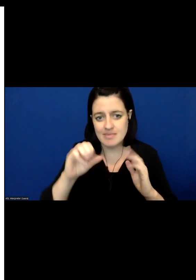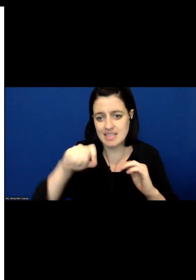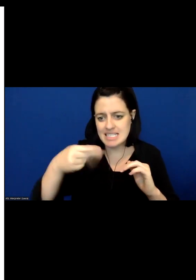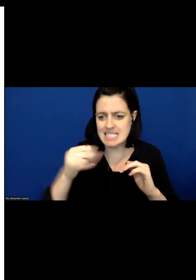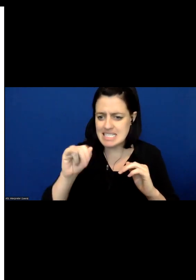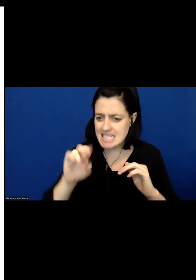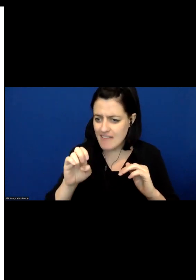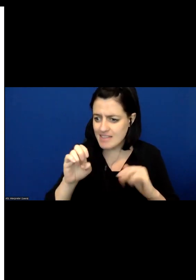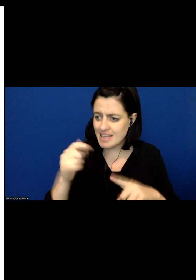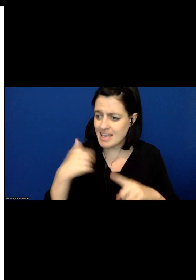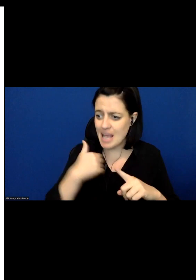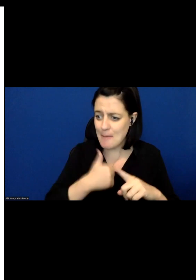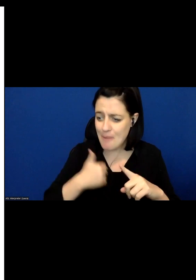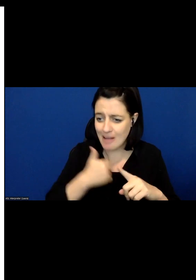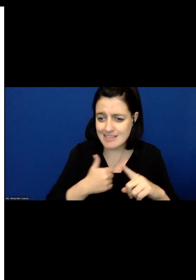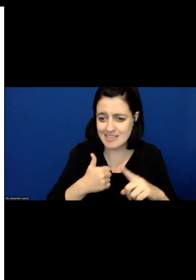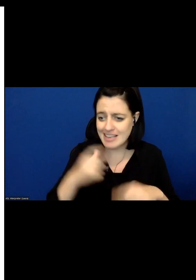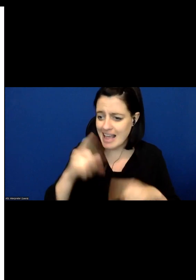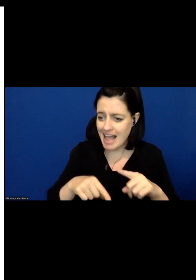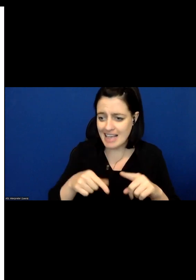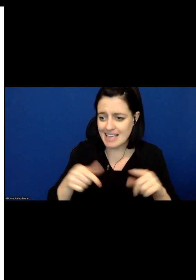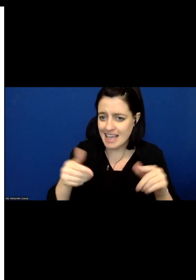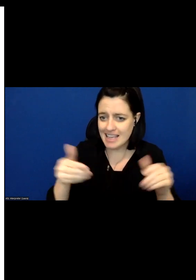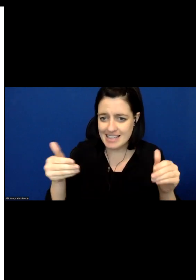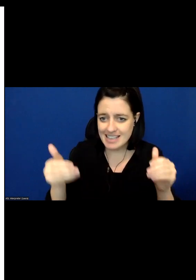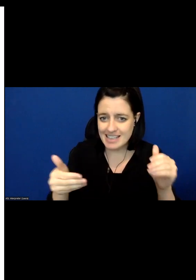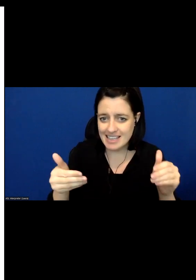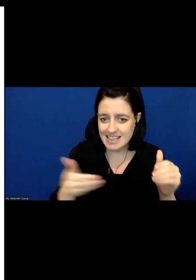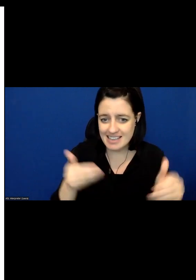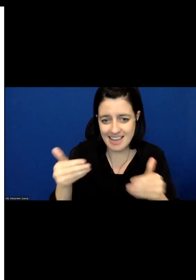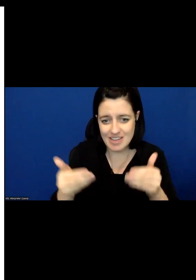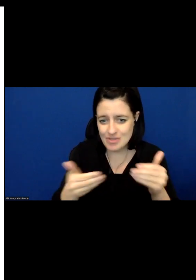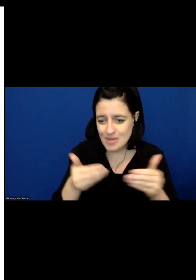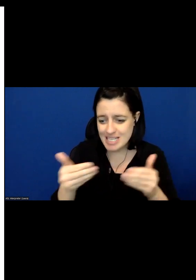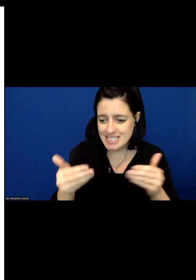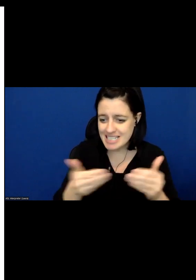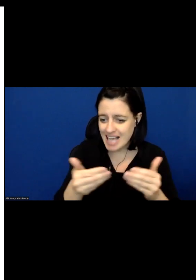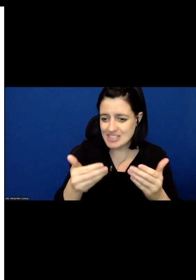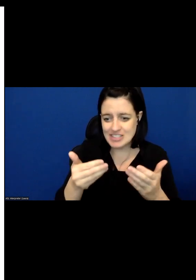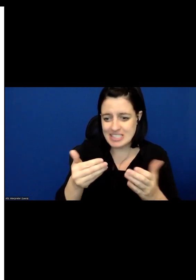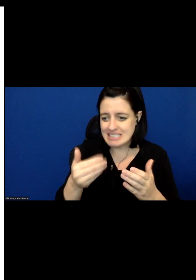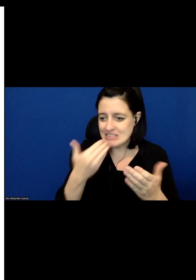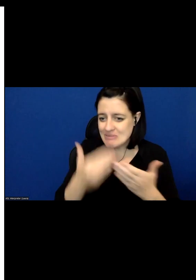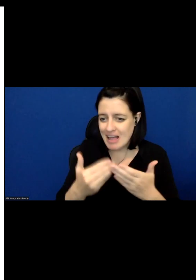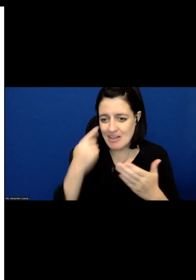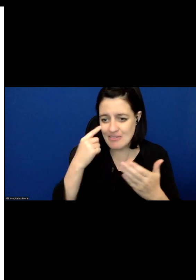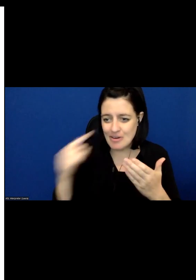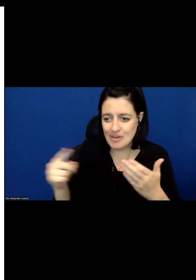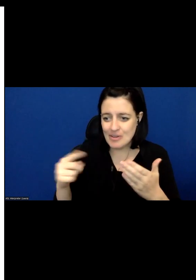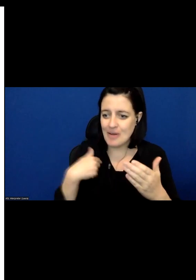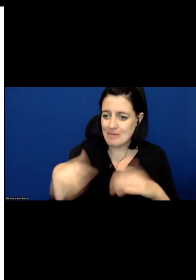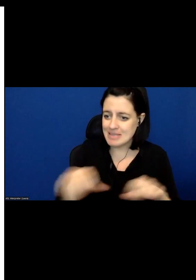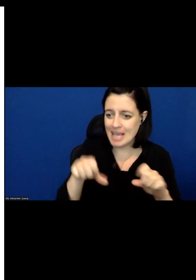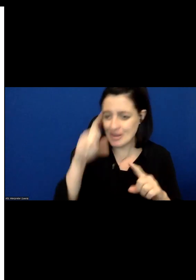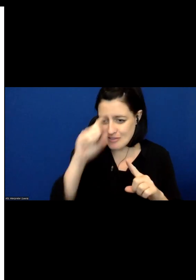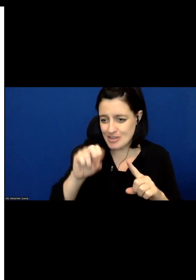I am not going to do you justice in an introduction today. I don't have any notes in front of me as I step in for Susan. So I'm